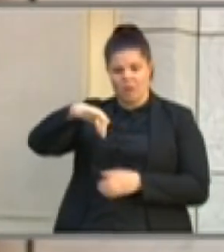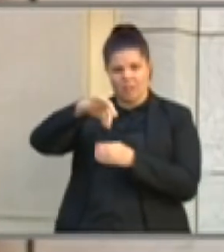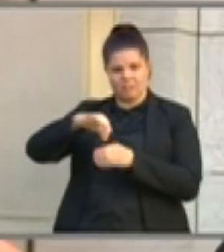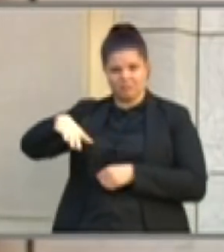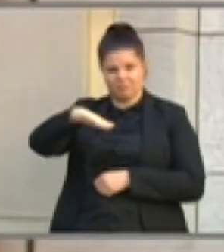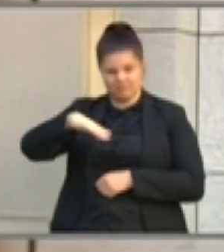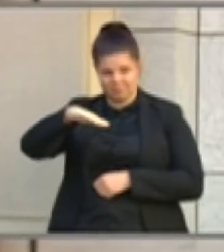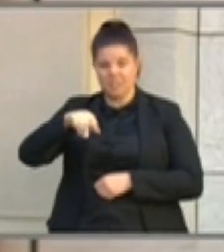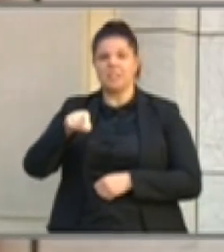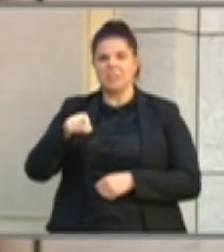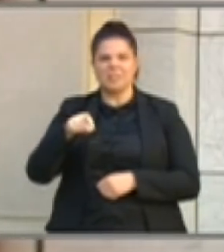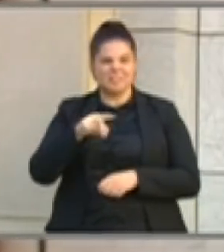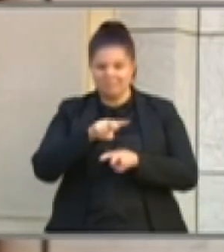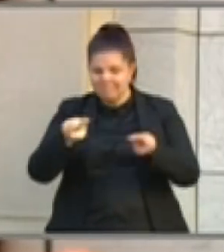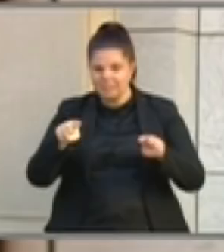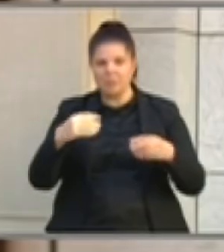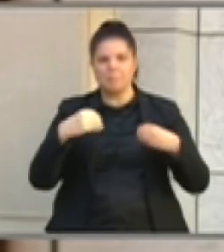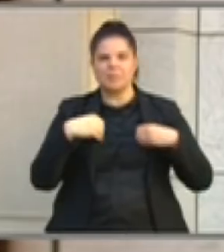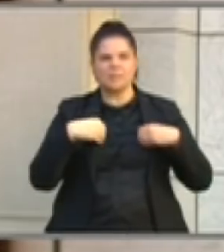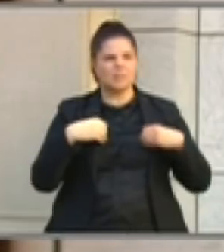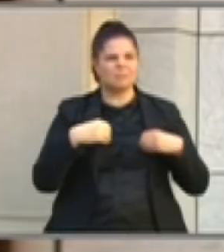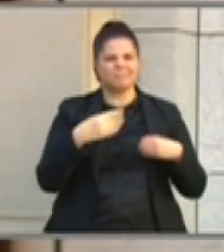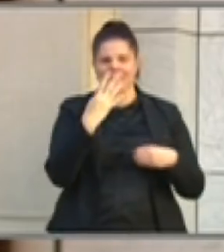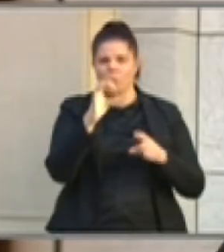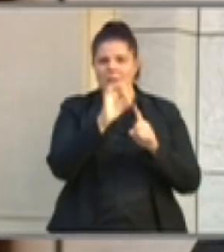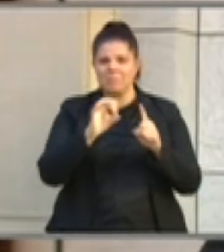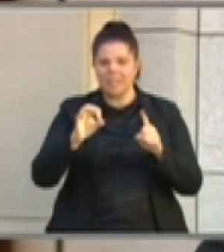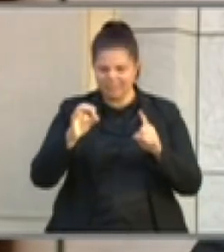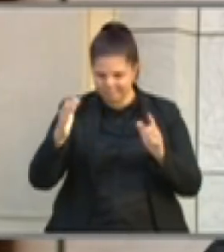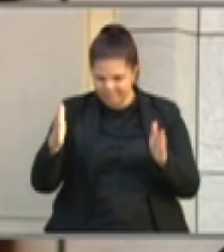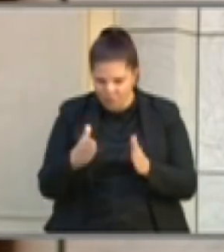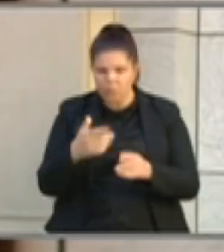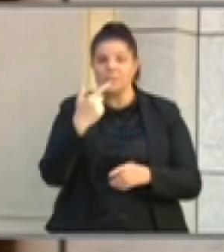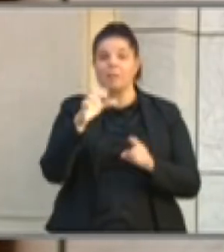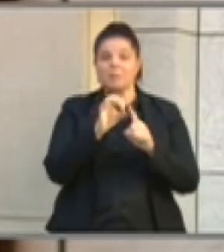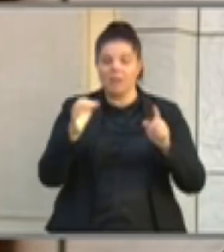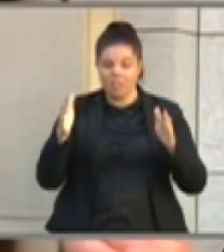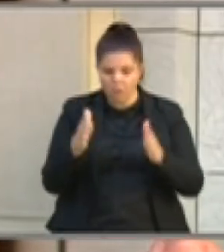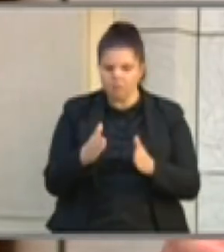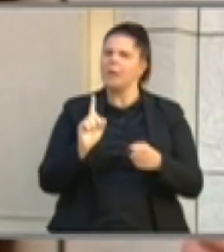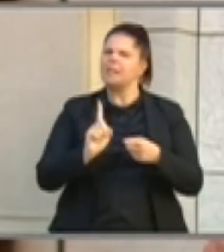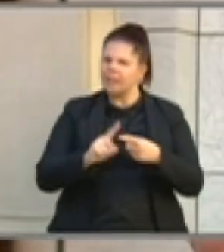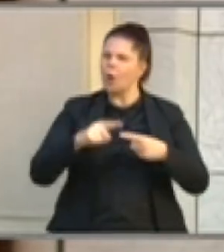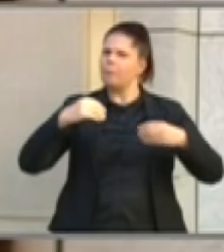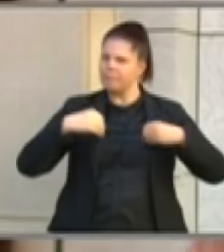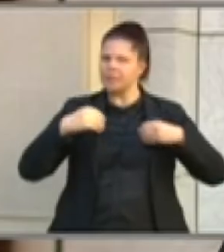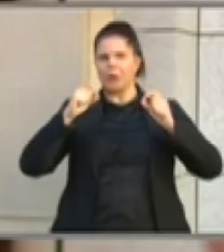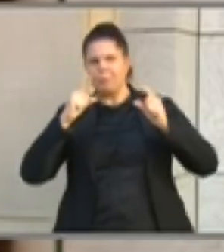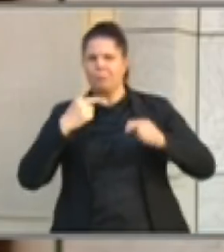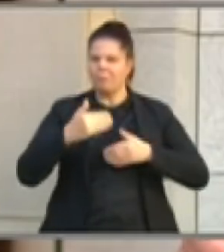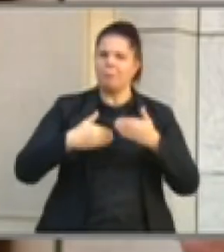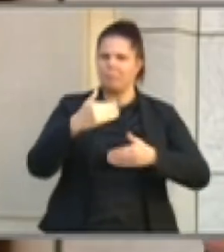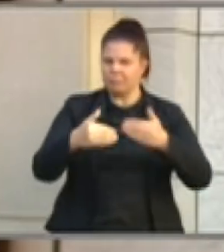50%, 70%, but they're still keeping people on, and they're still running businesses. And this is actually an incentive